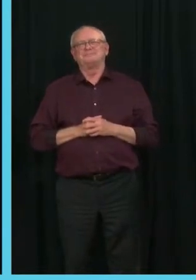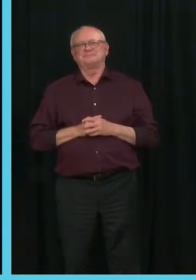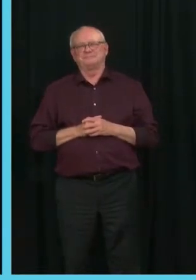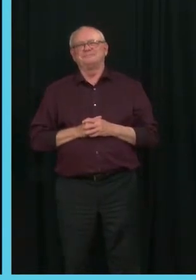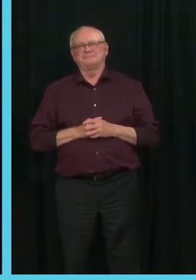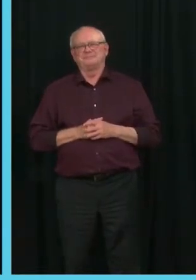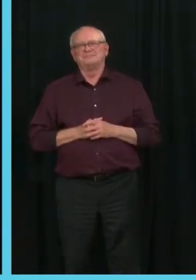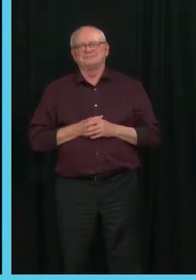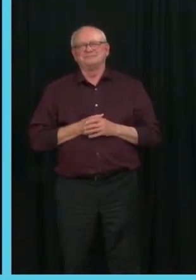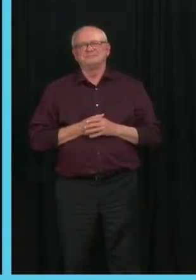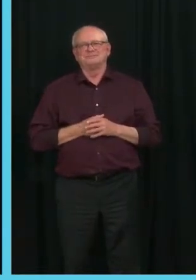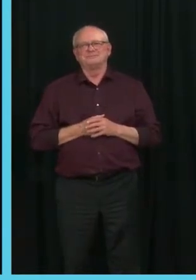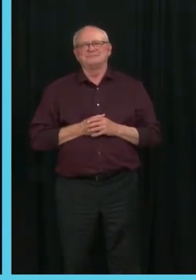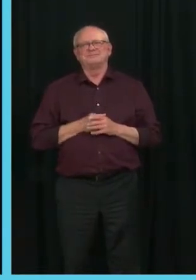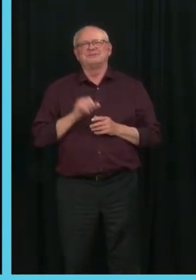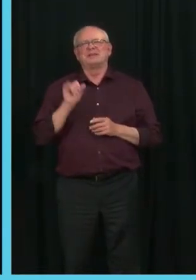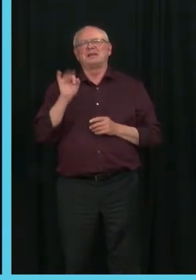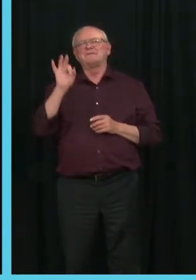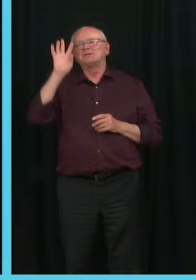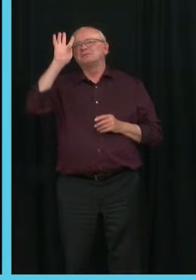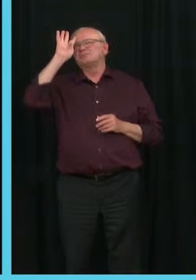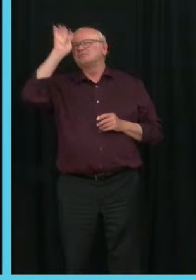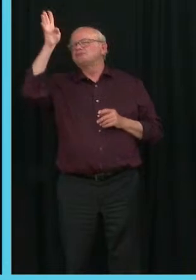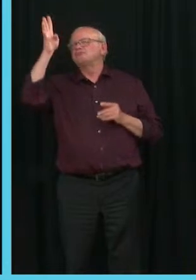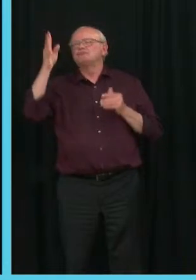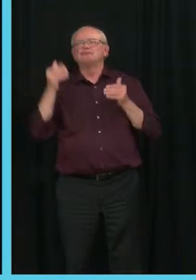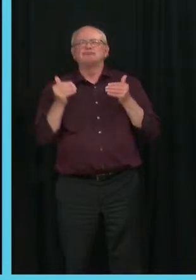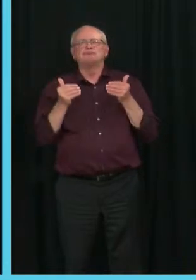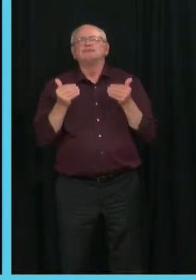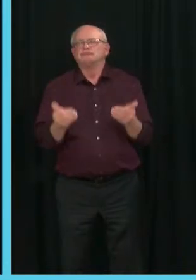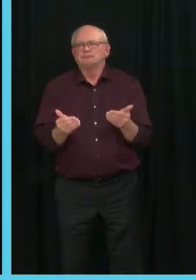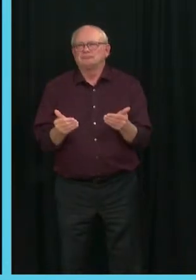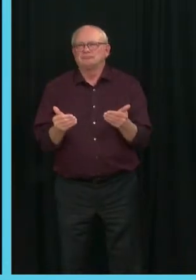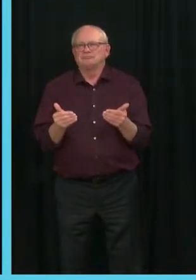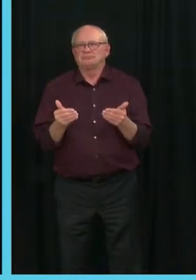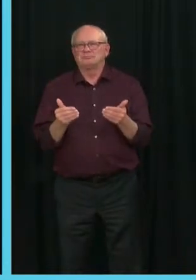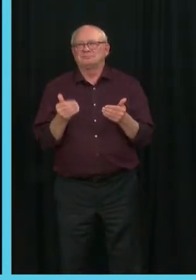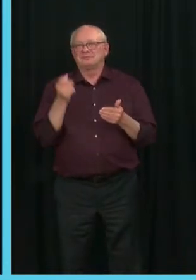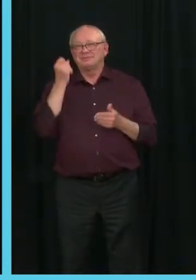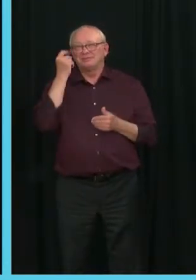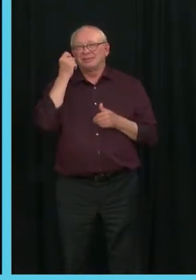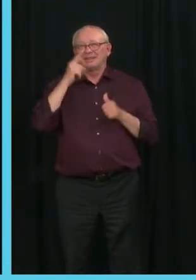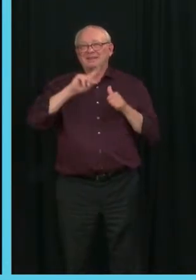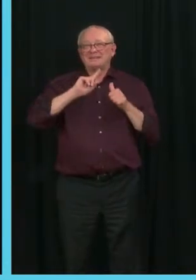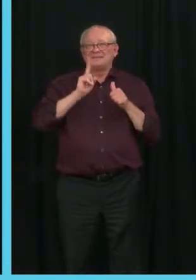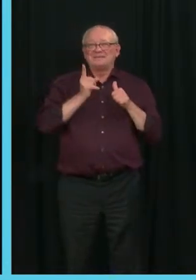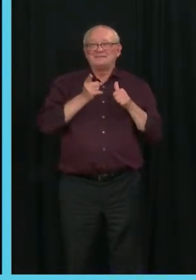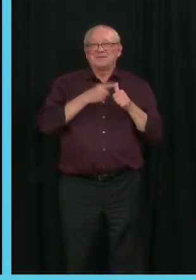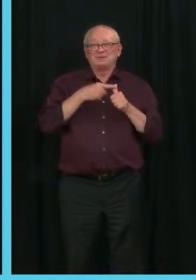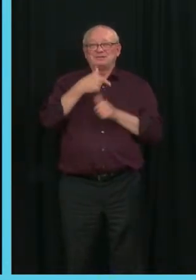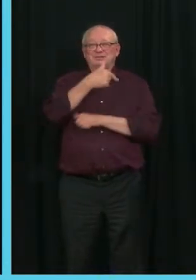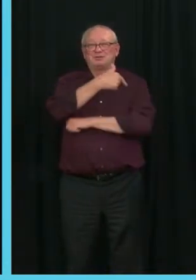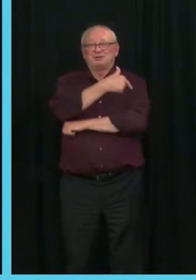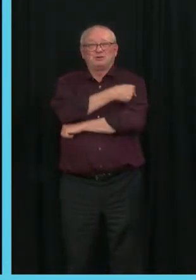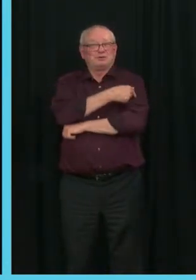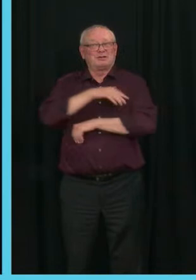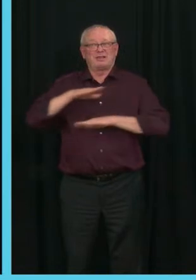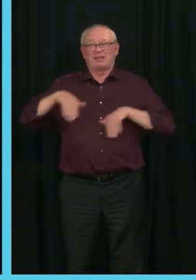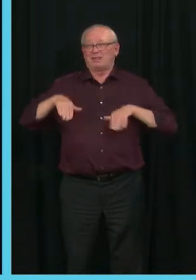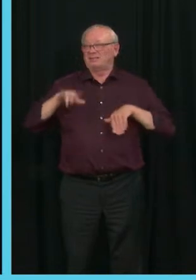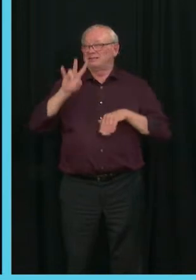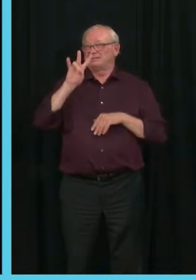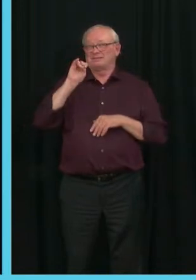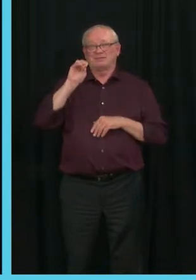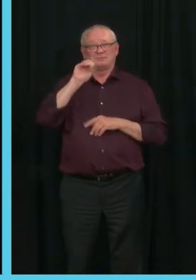even if we do something like this and we don't reach that 70% vaccination threshold by the end of June or